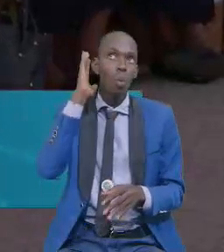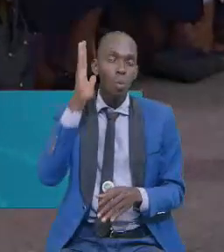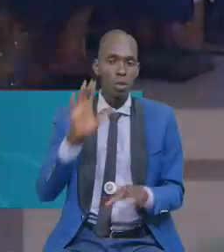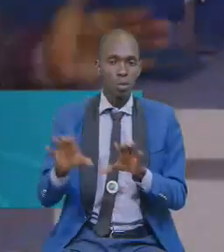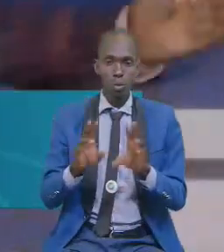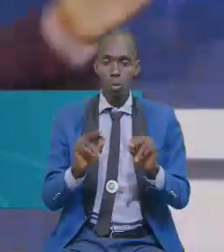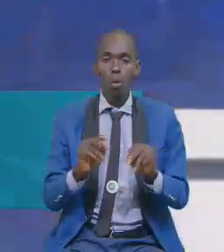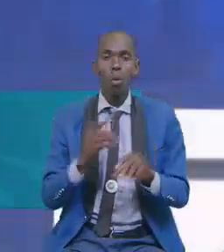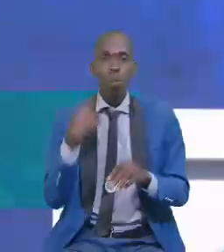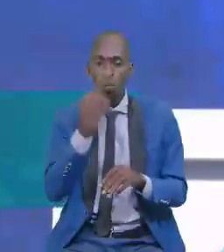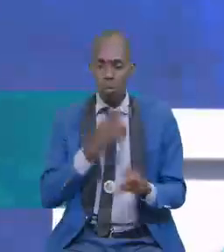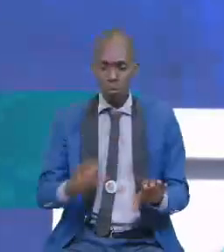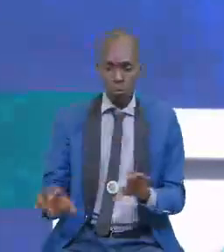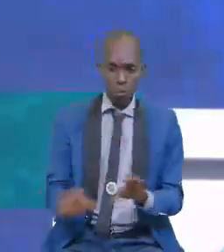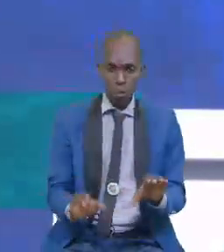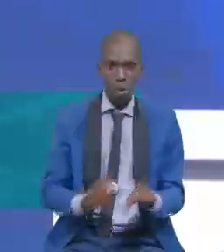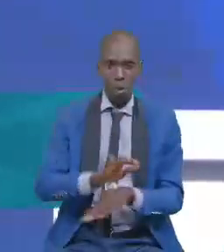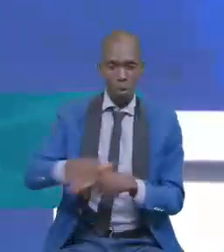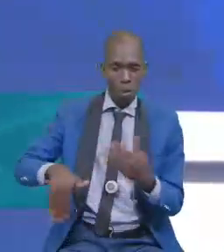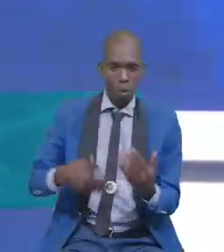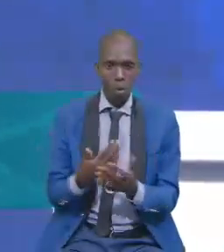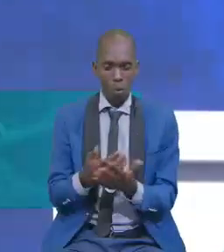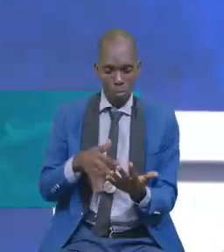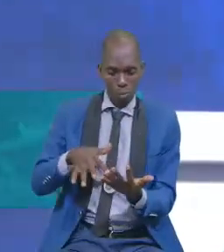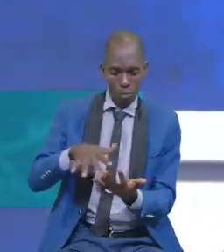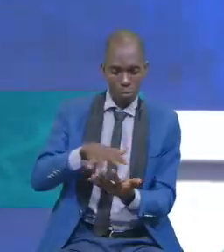doeth all these things.